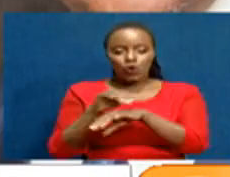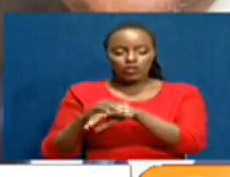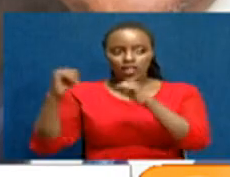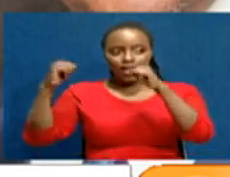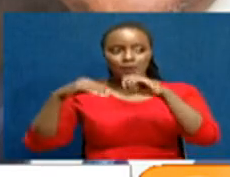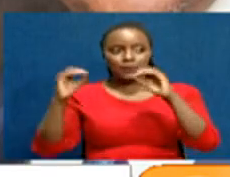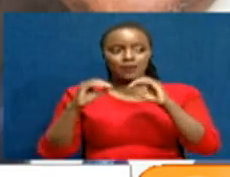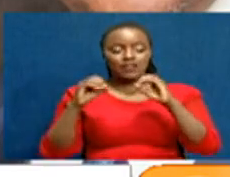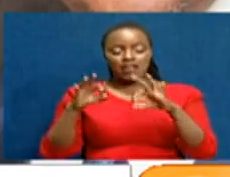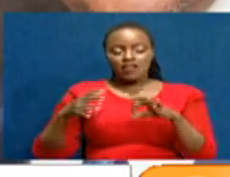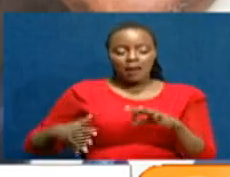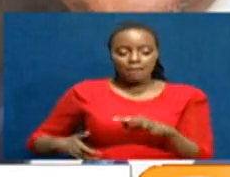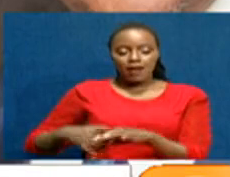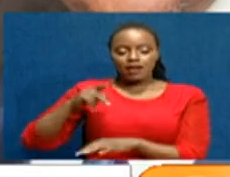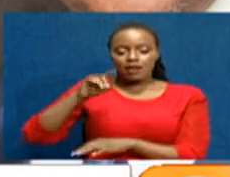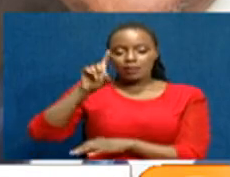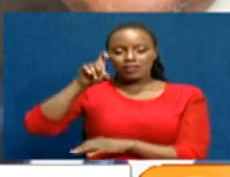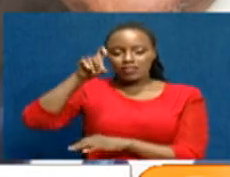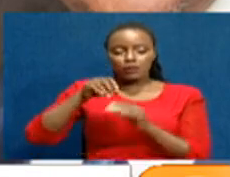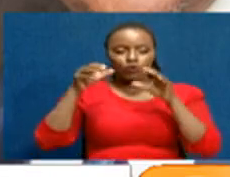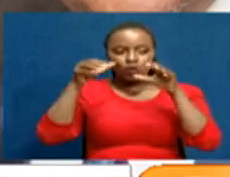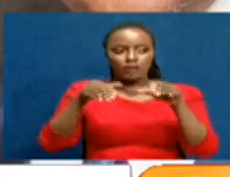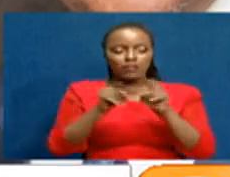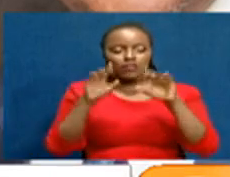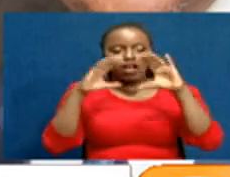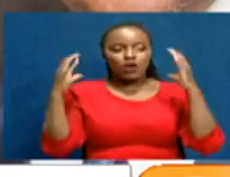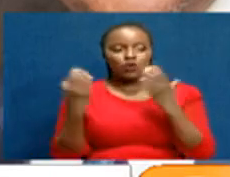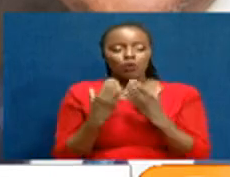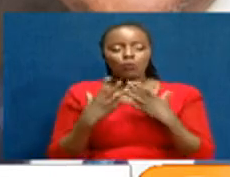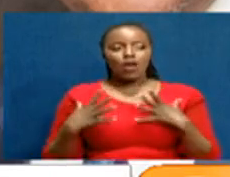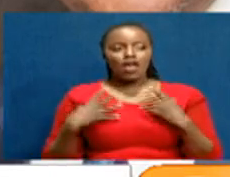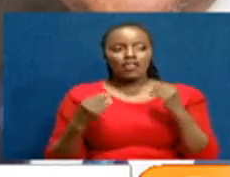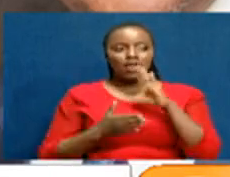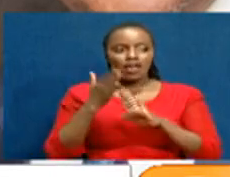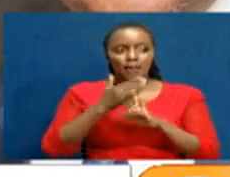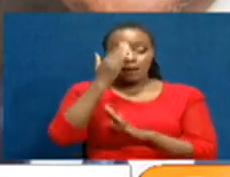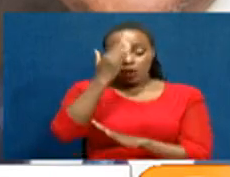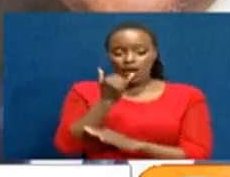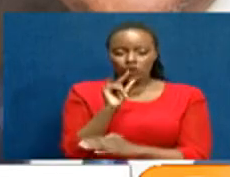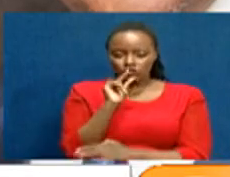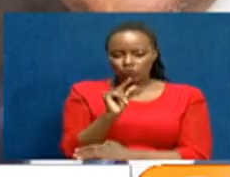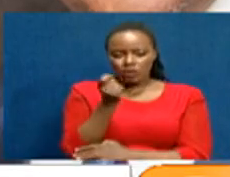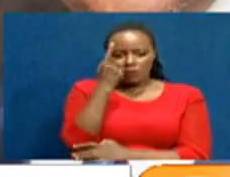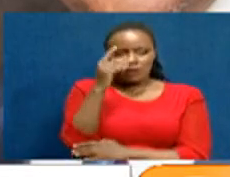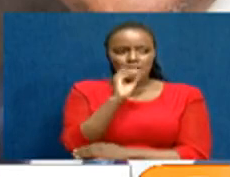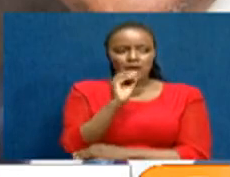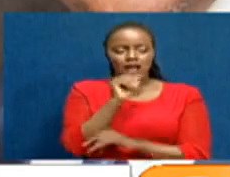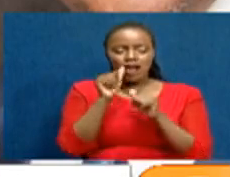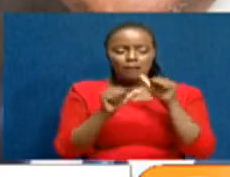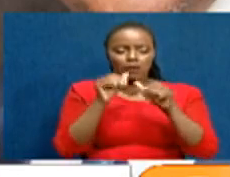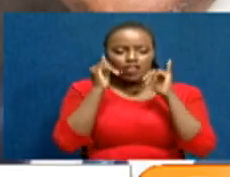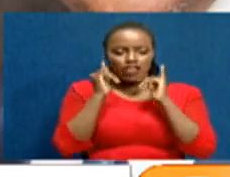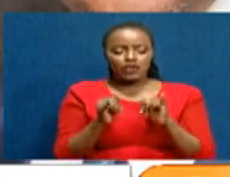consensus on whether the monkeypox outbreak should be classified as a global health emergency, because too little was understood about the new modes